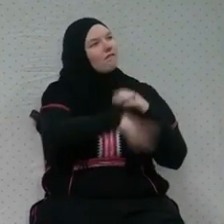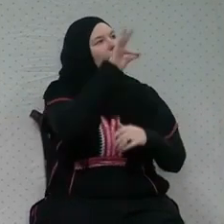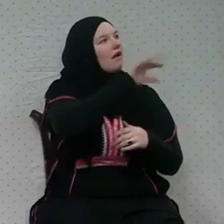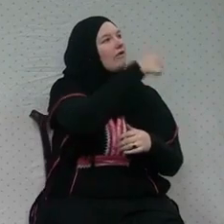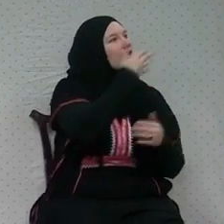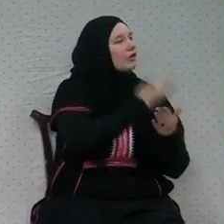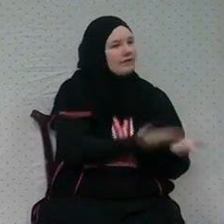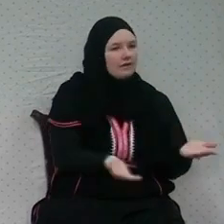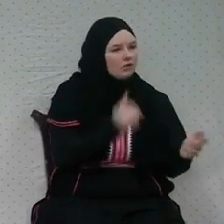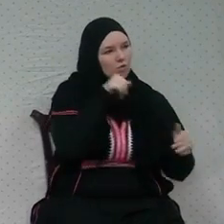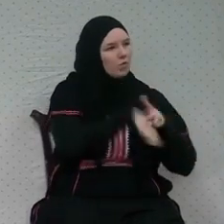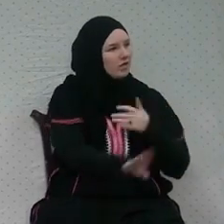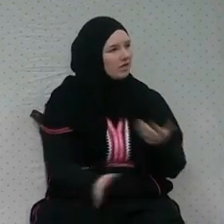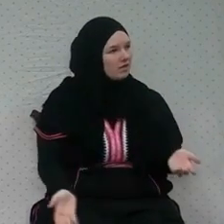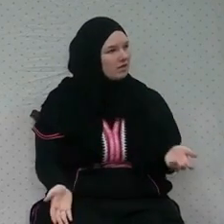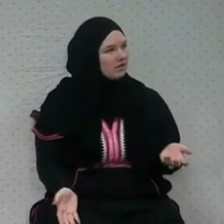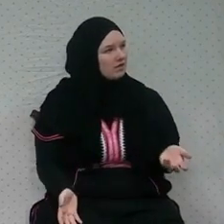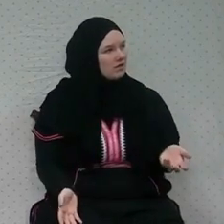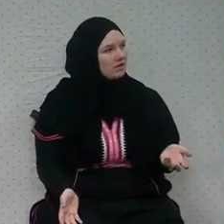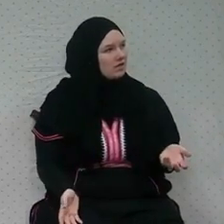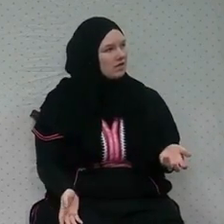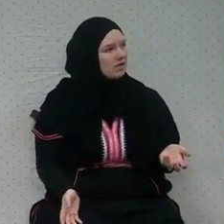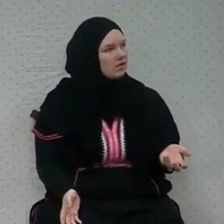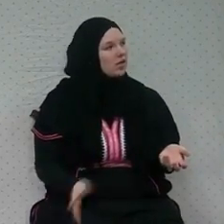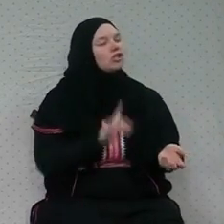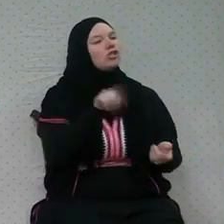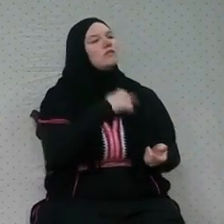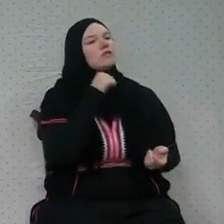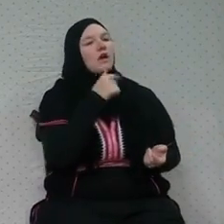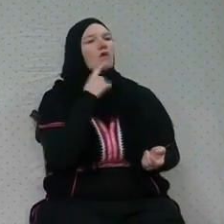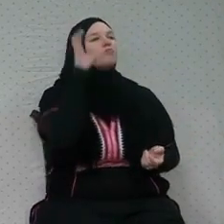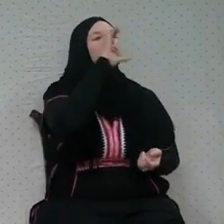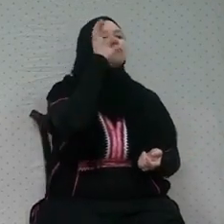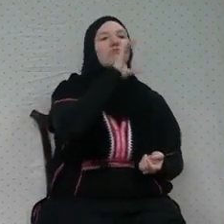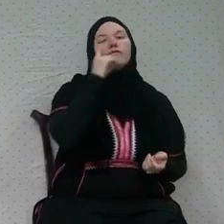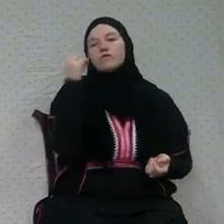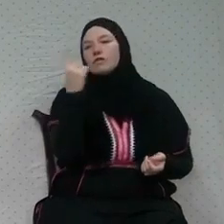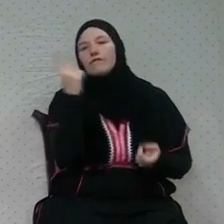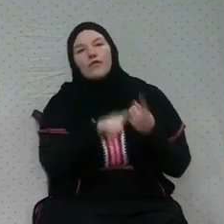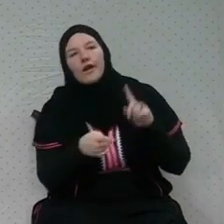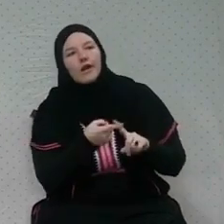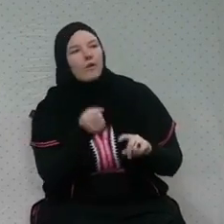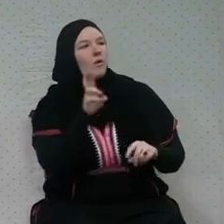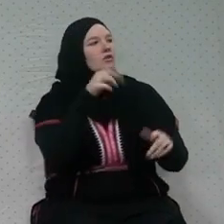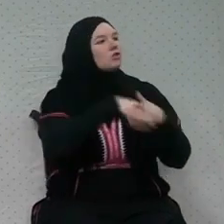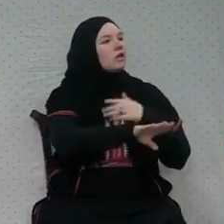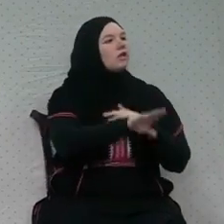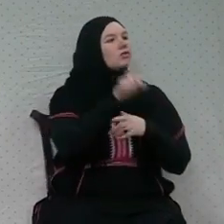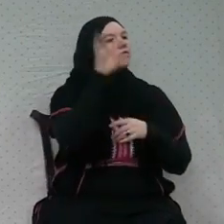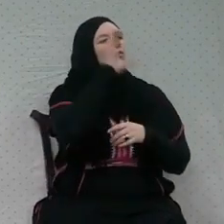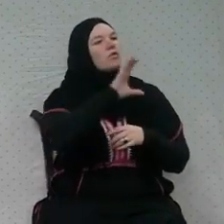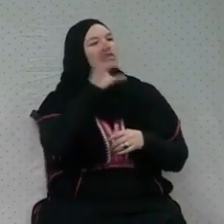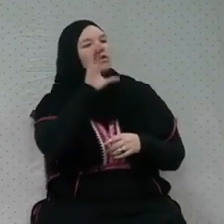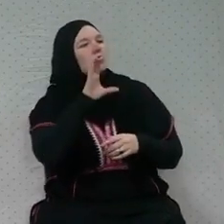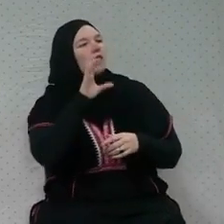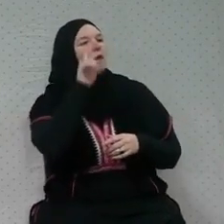in. Don't say, I was just looking for something. I was just looking for a friend. I was going to